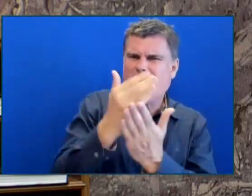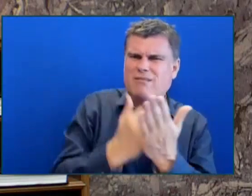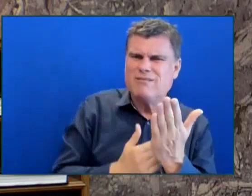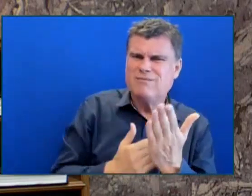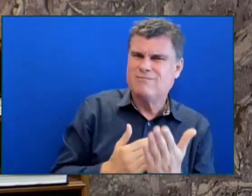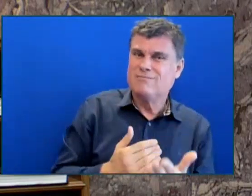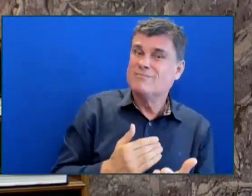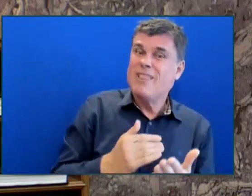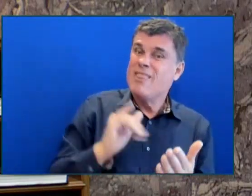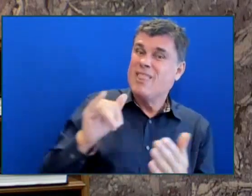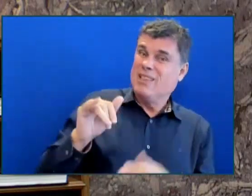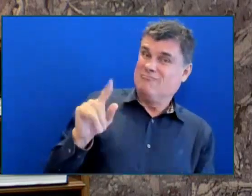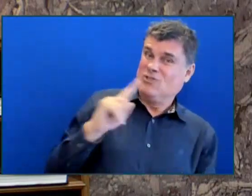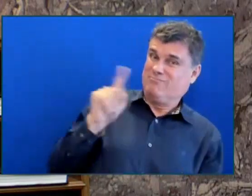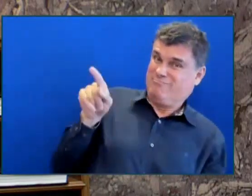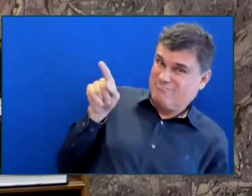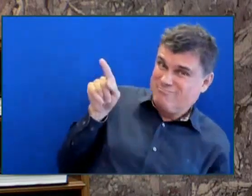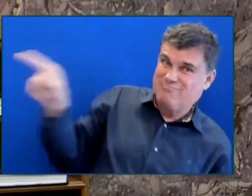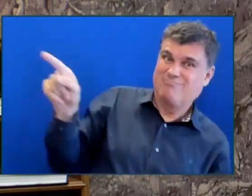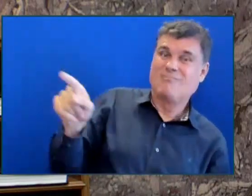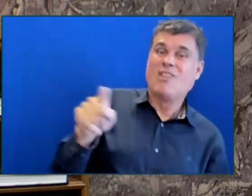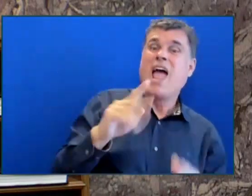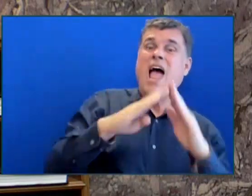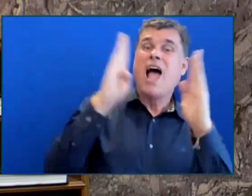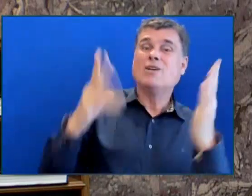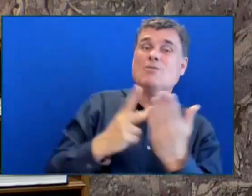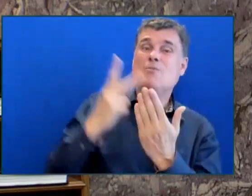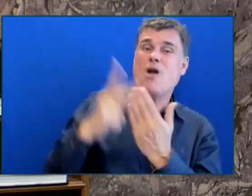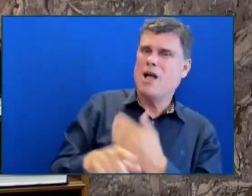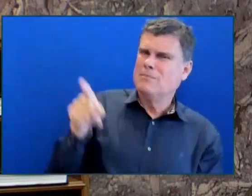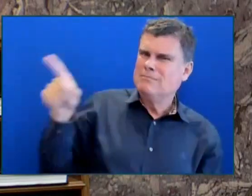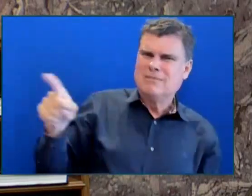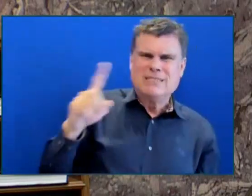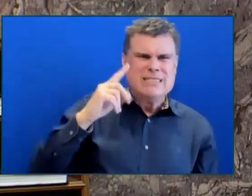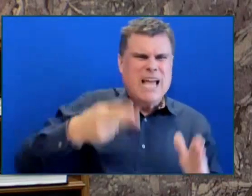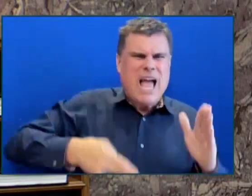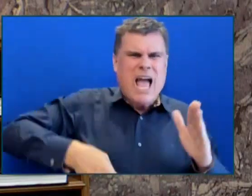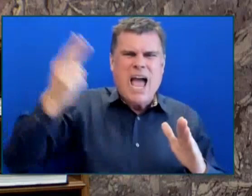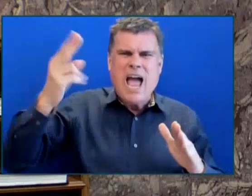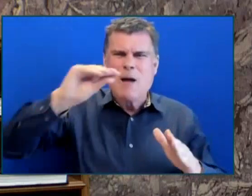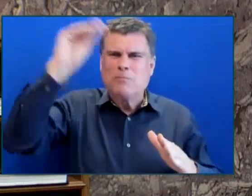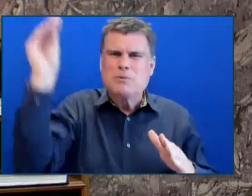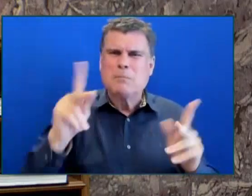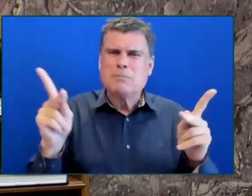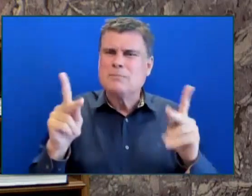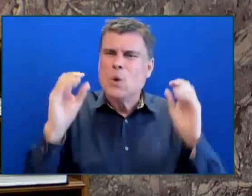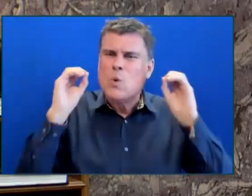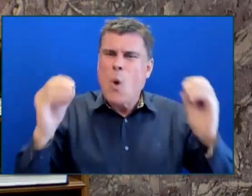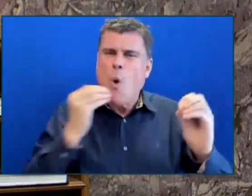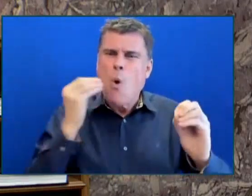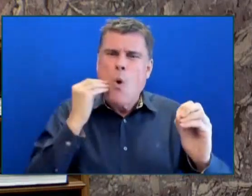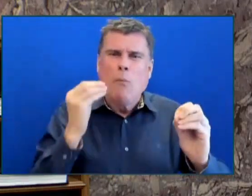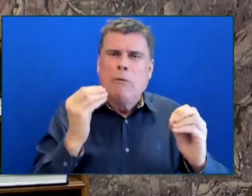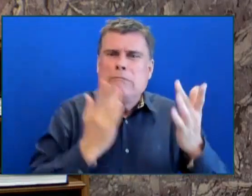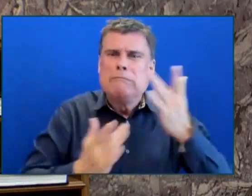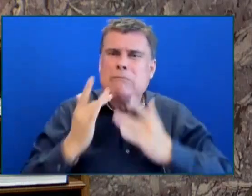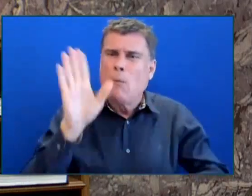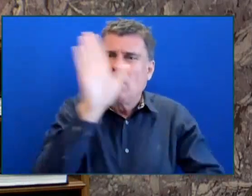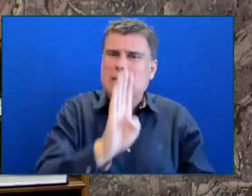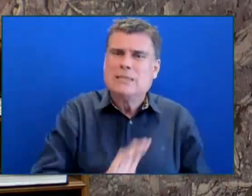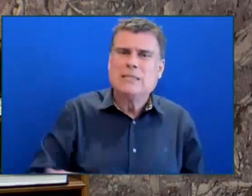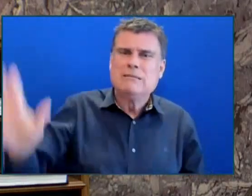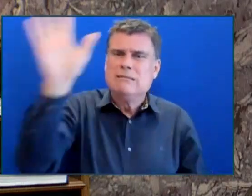seeing record homelessness in virtually every community in this province, we still have to recognize